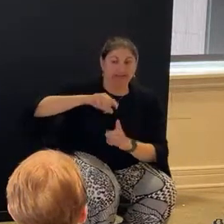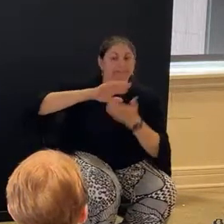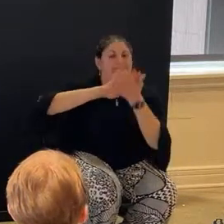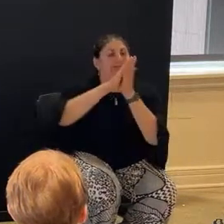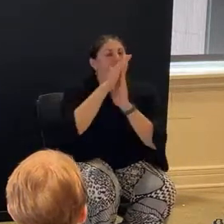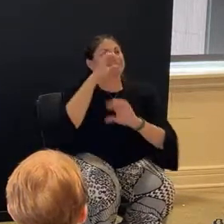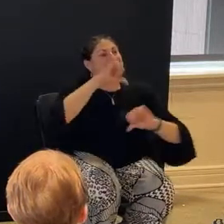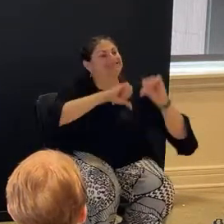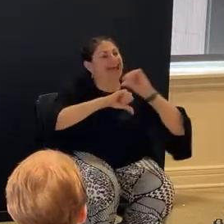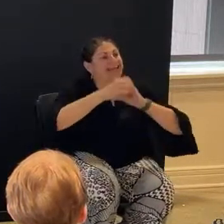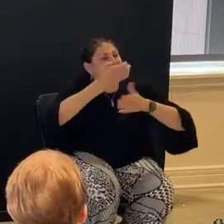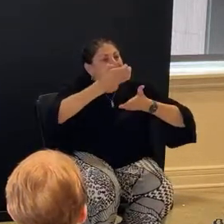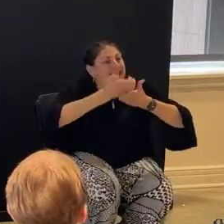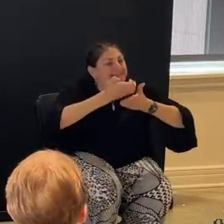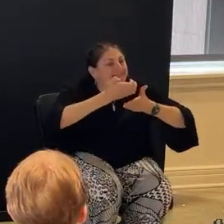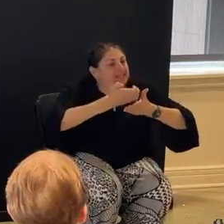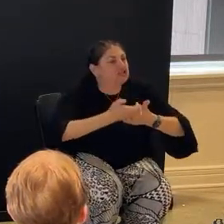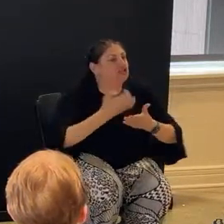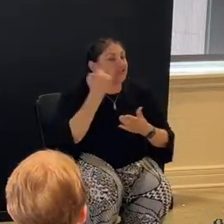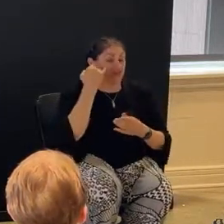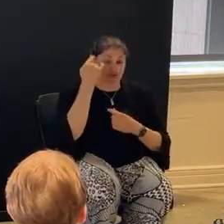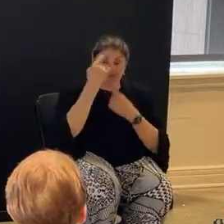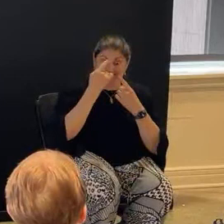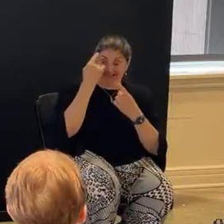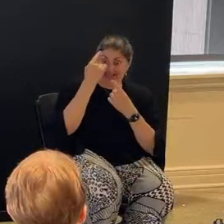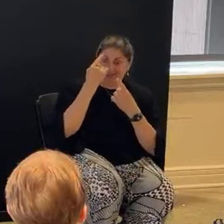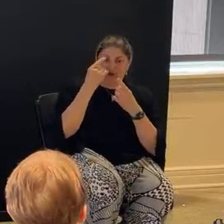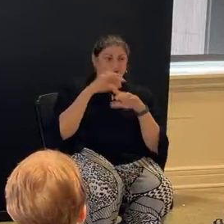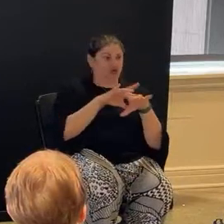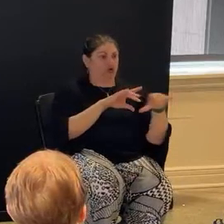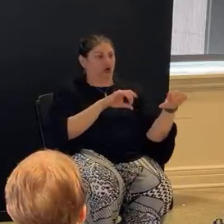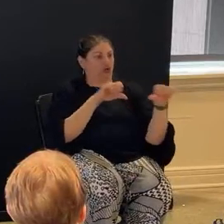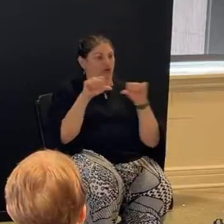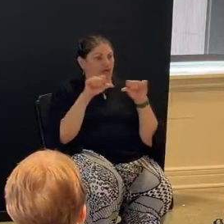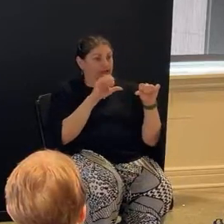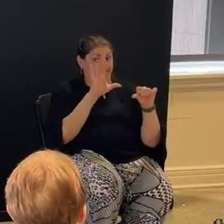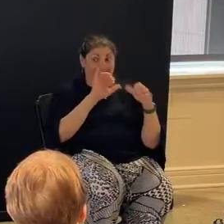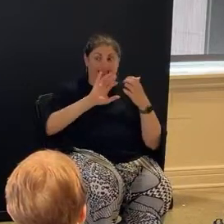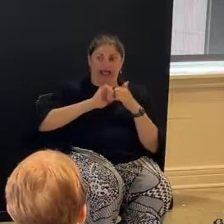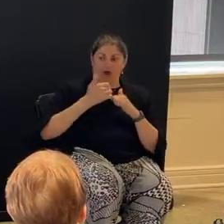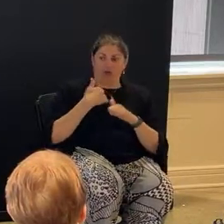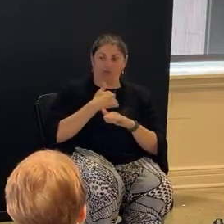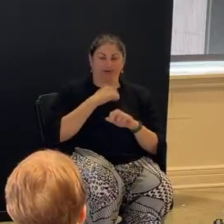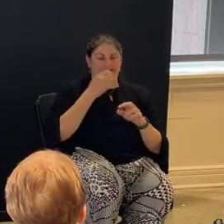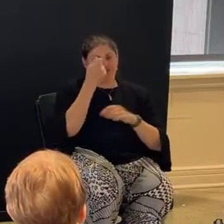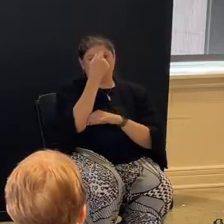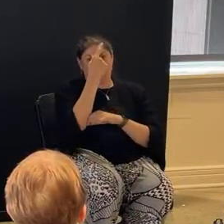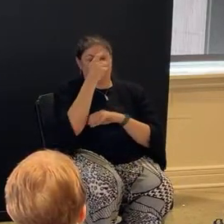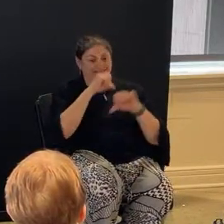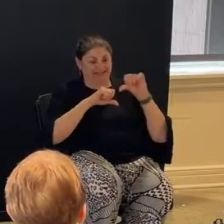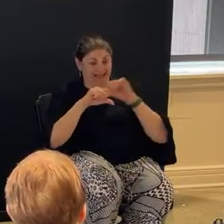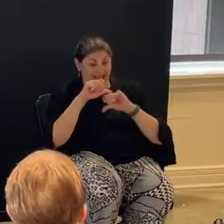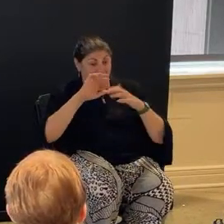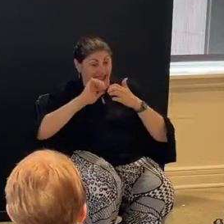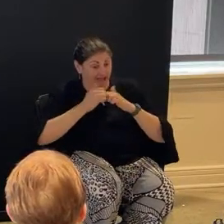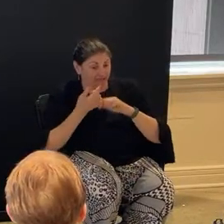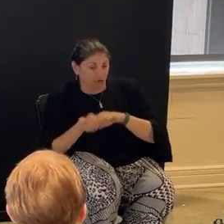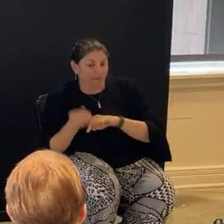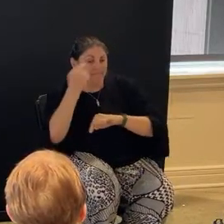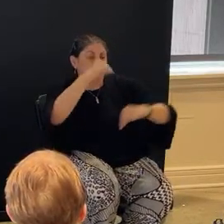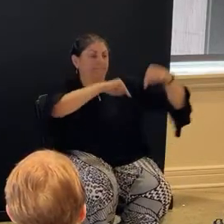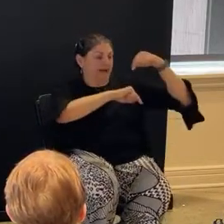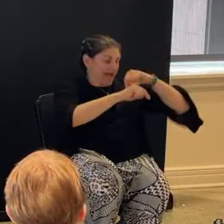evidence when you think about the earthquakes, that's the way we understand the science is by looking at the history and the traditional